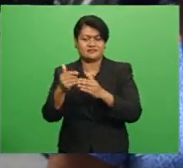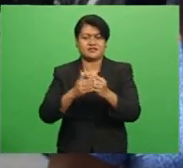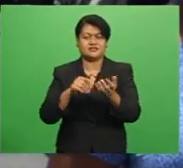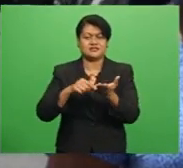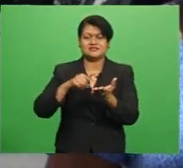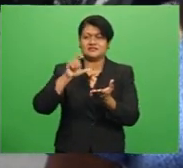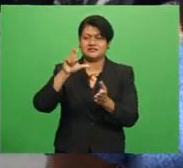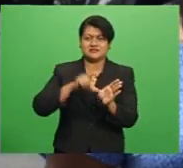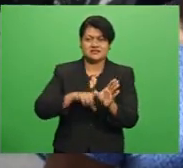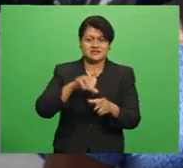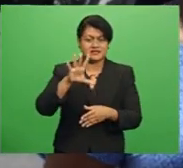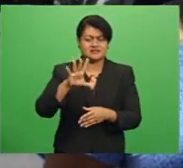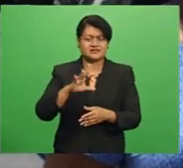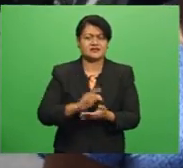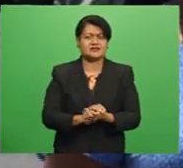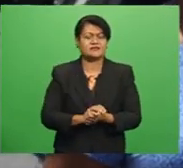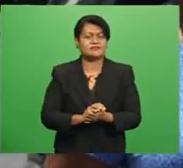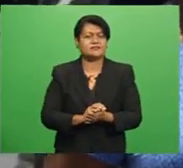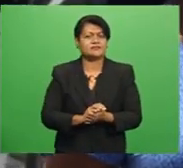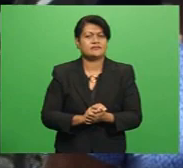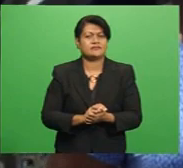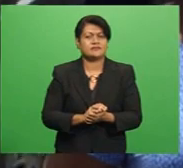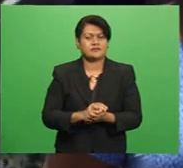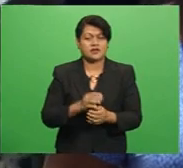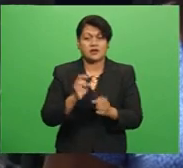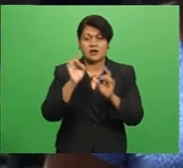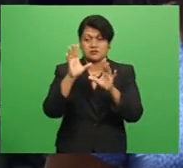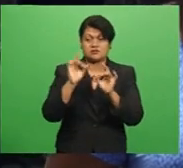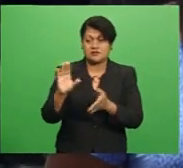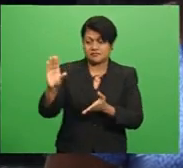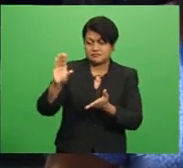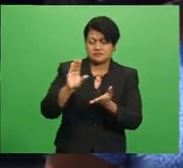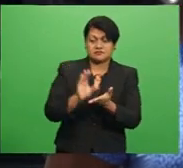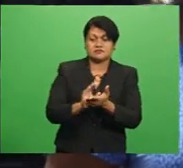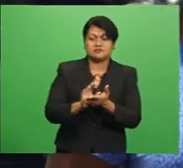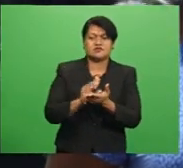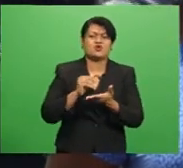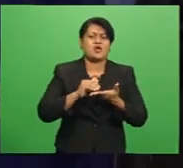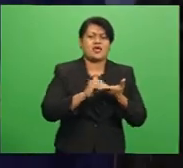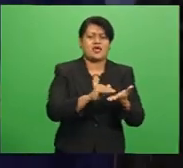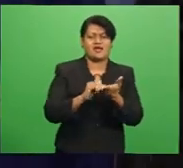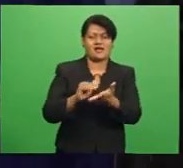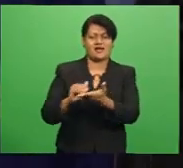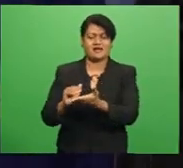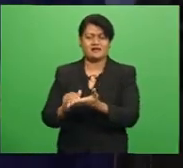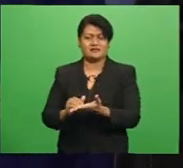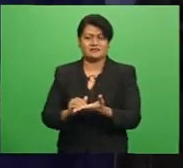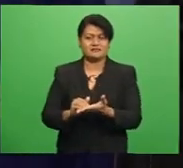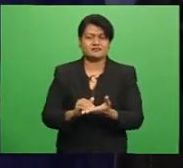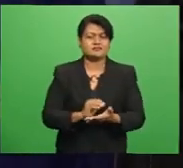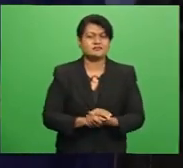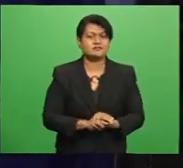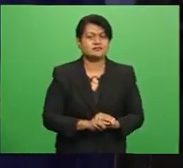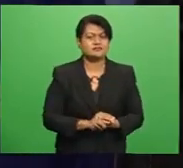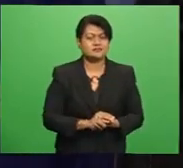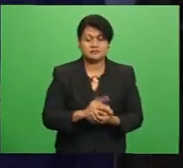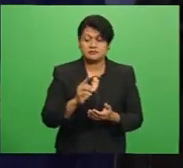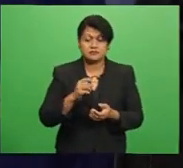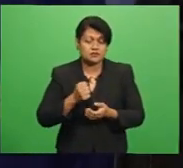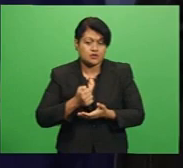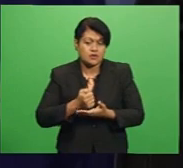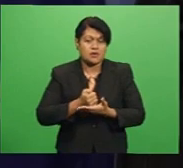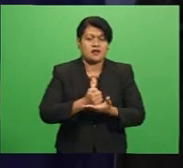COVID-19 recovery. The Australian funding is only to top up states' coffers. Announced today is to assist the government of